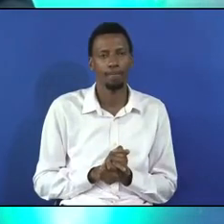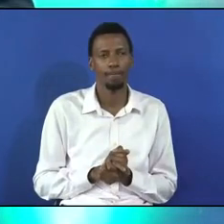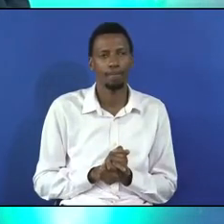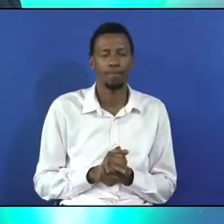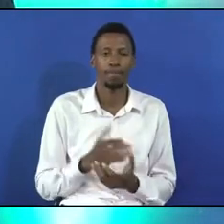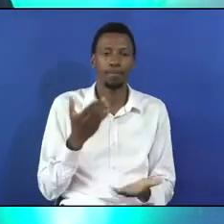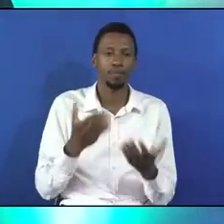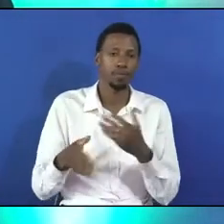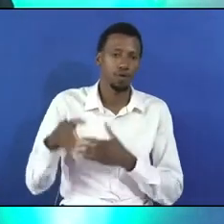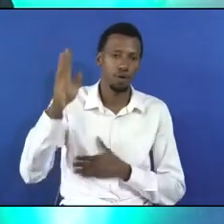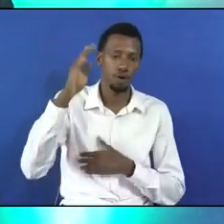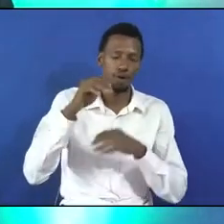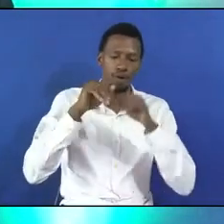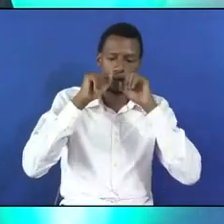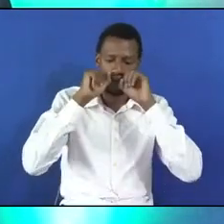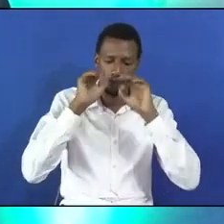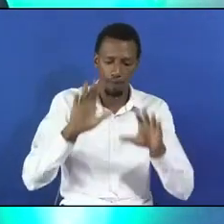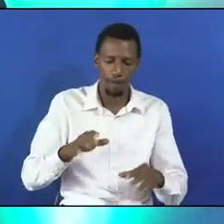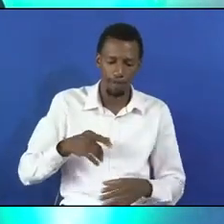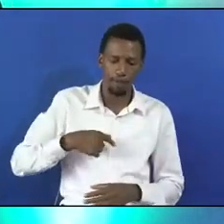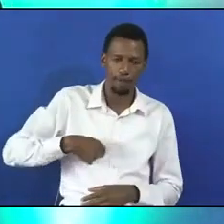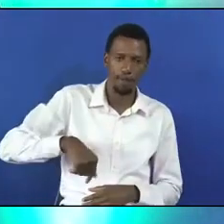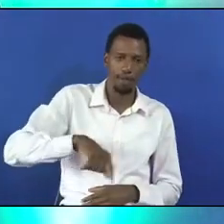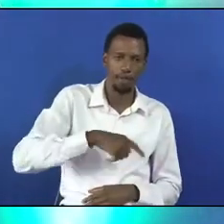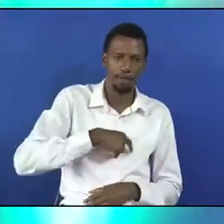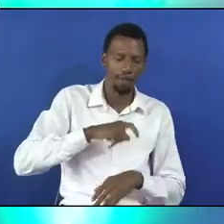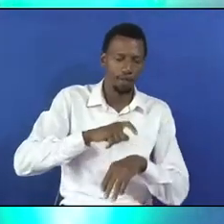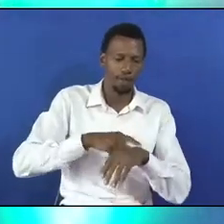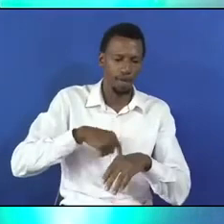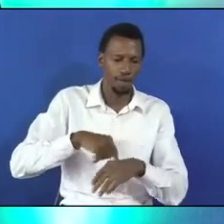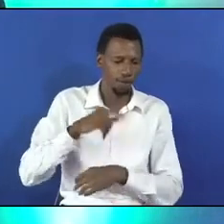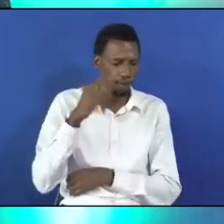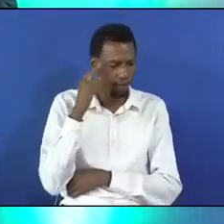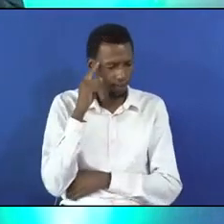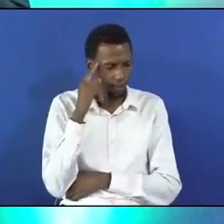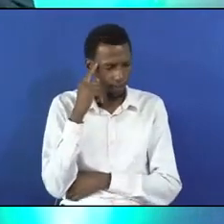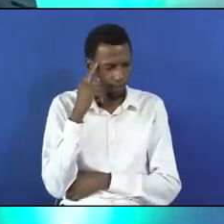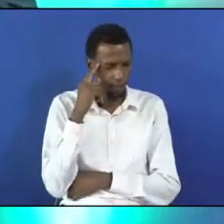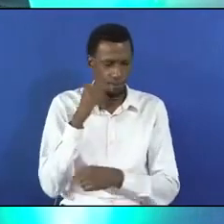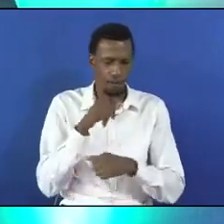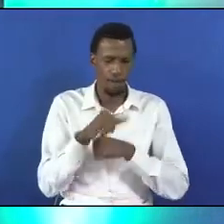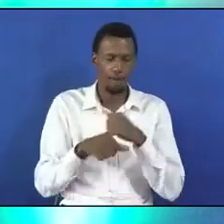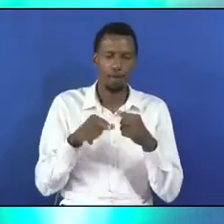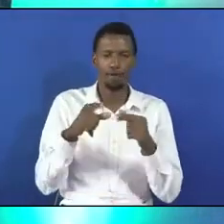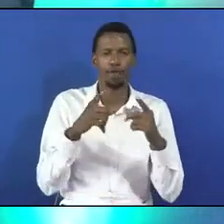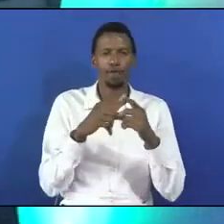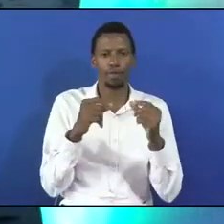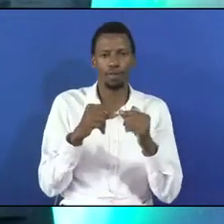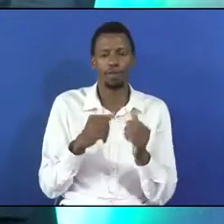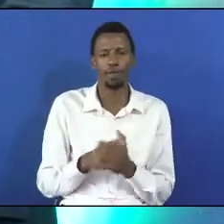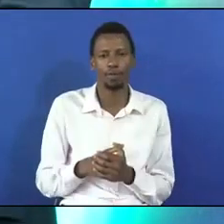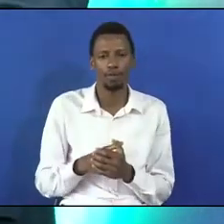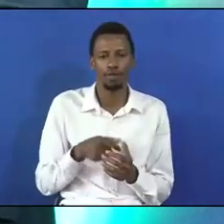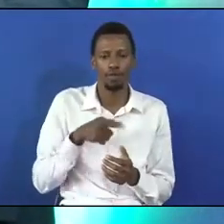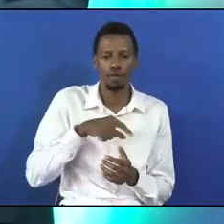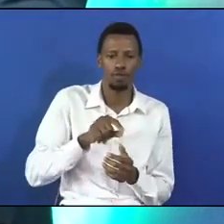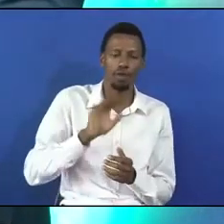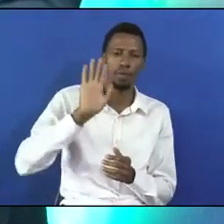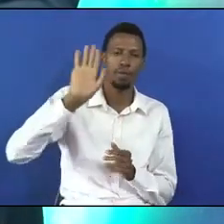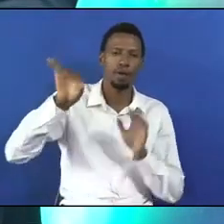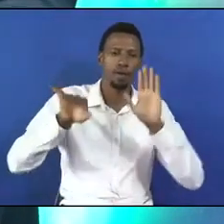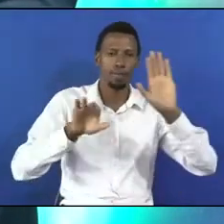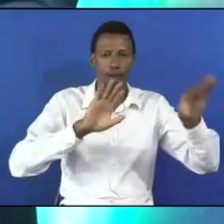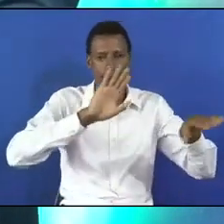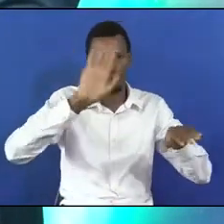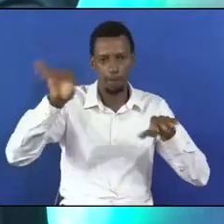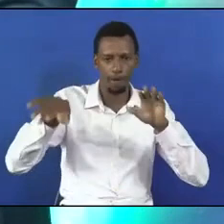May God bless us as we meditate upon this word, that we will go back, sit